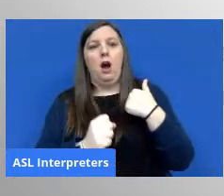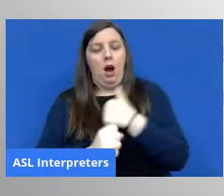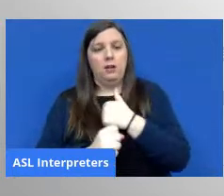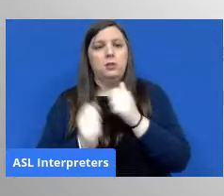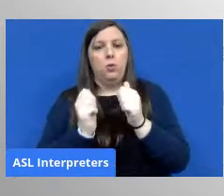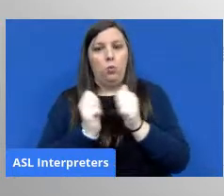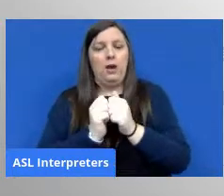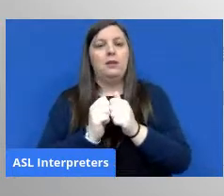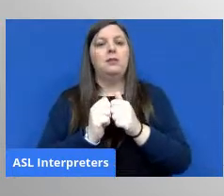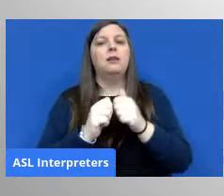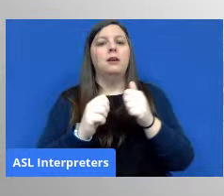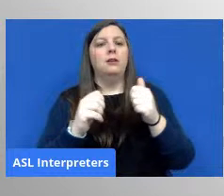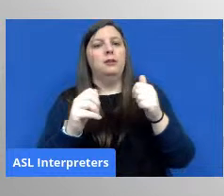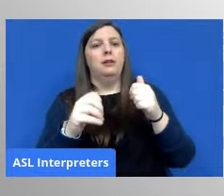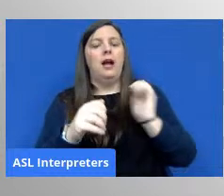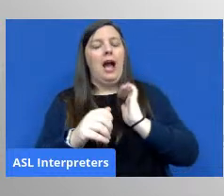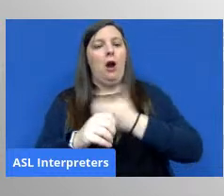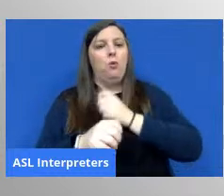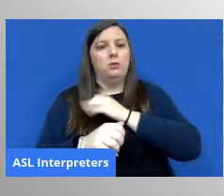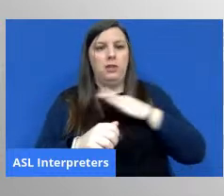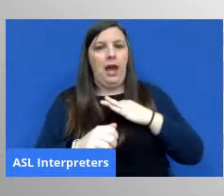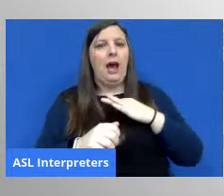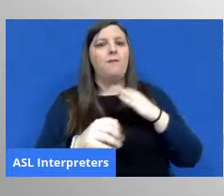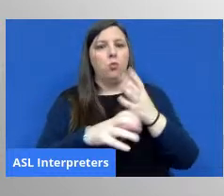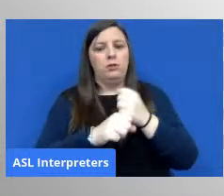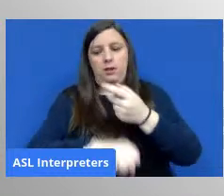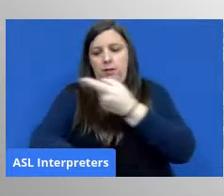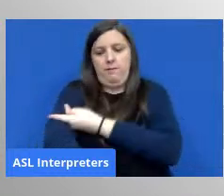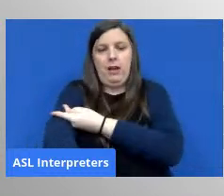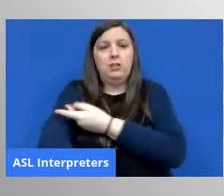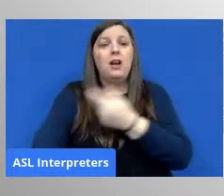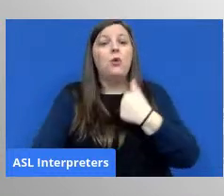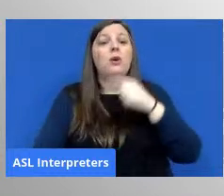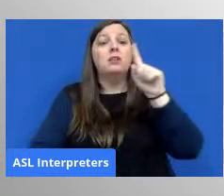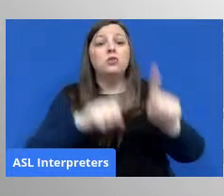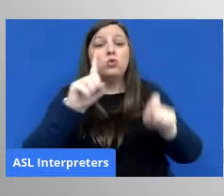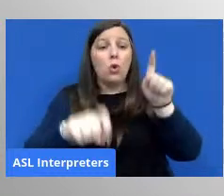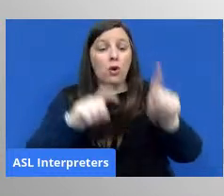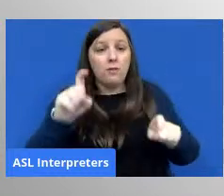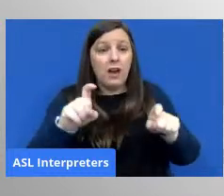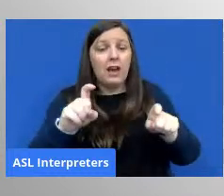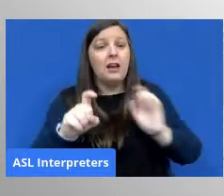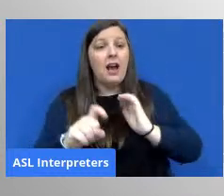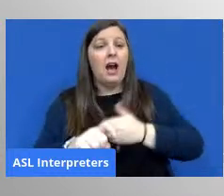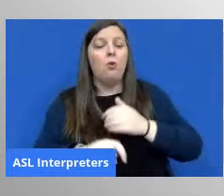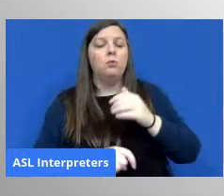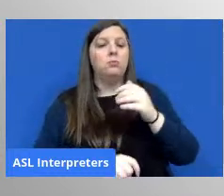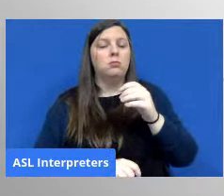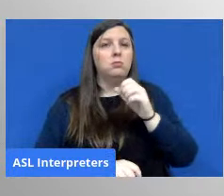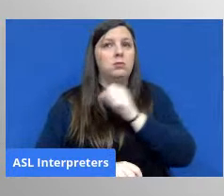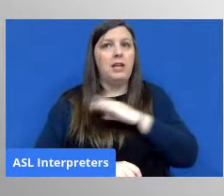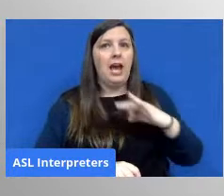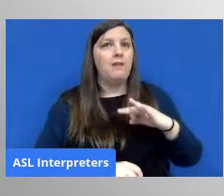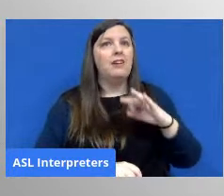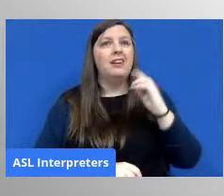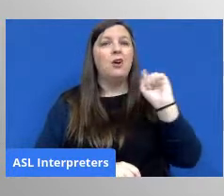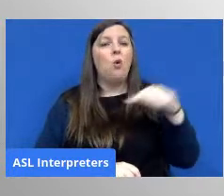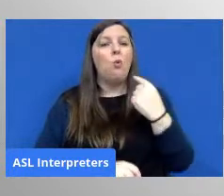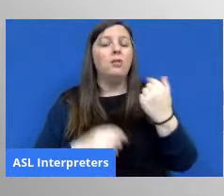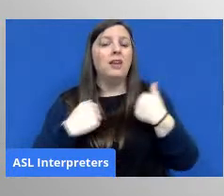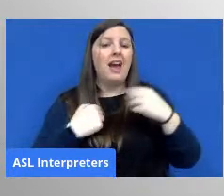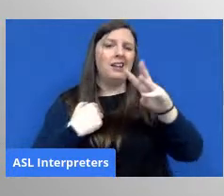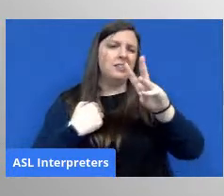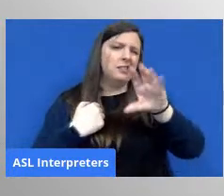out to staff, and we had only heard from, I think last I knew, about 600 or so people. Of